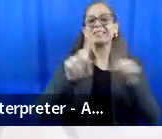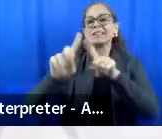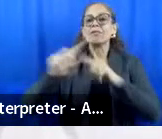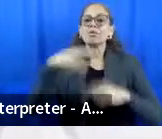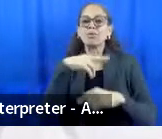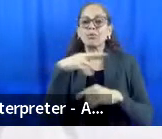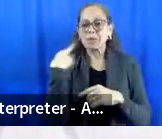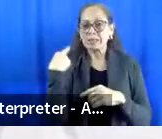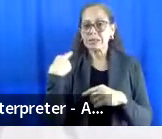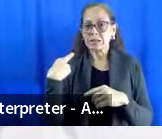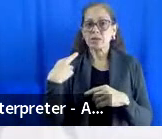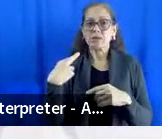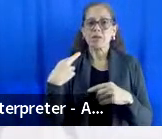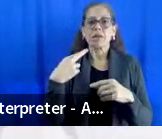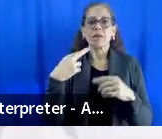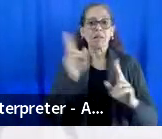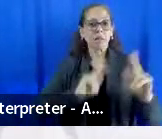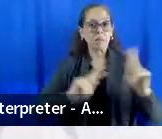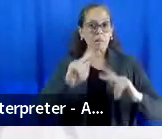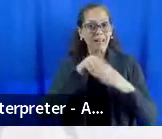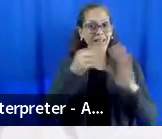neighborhood